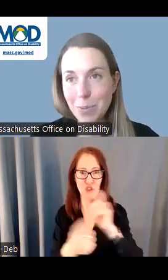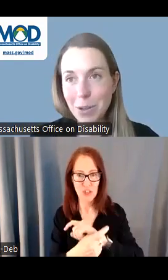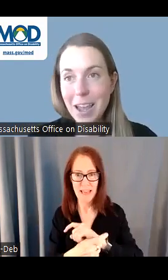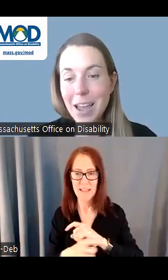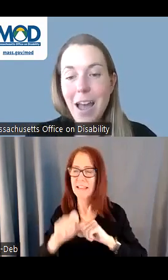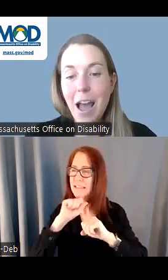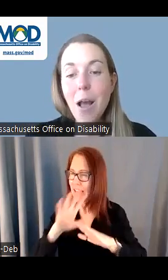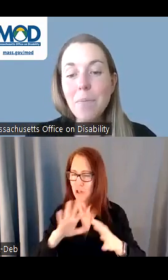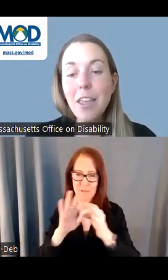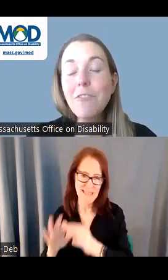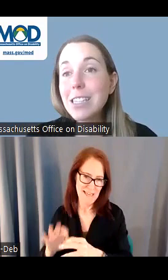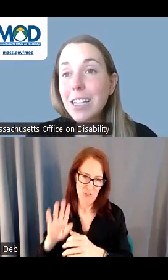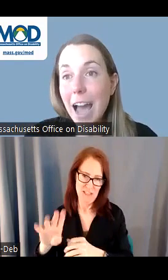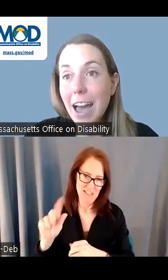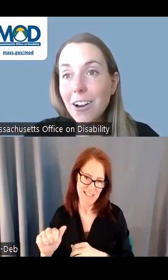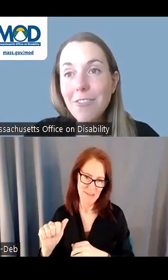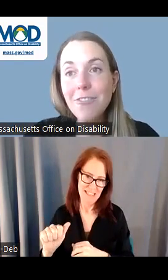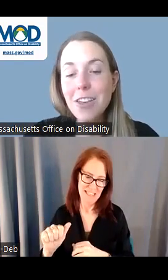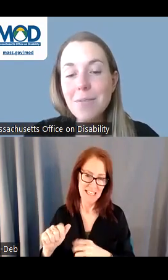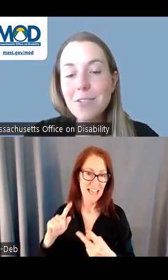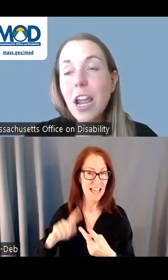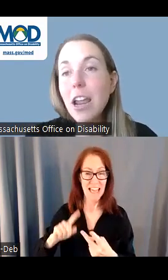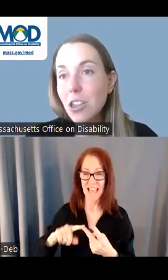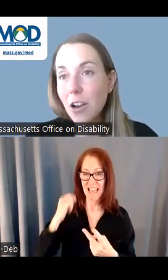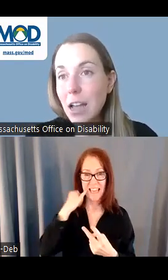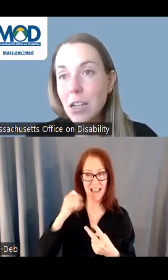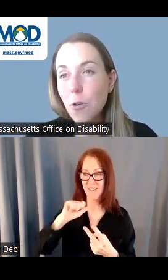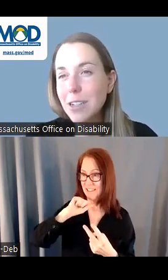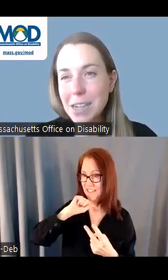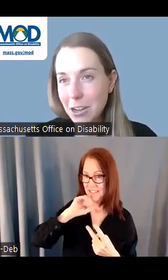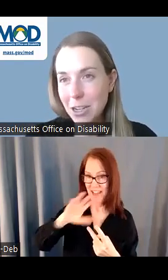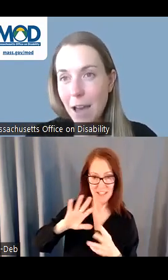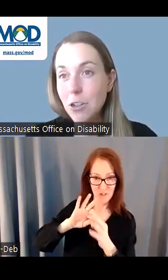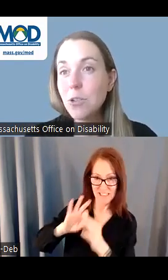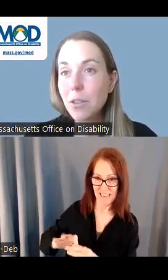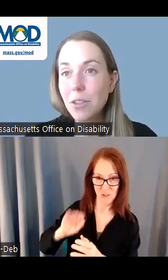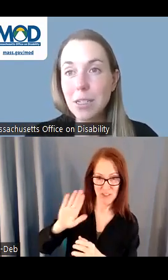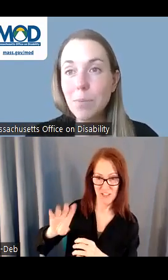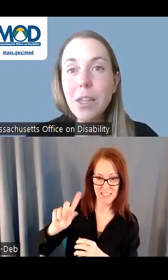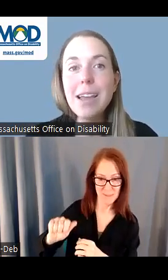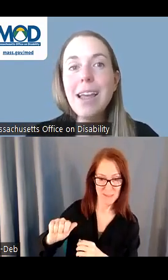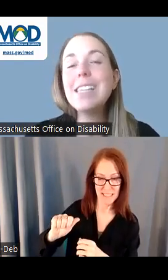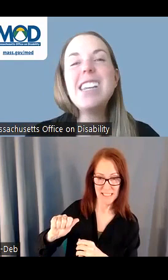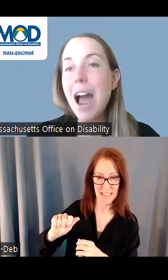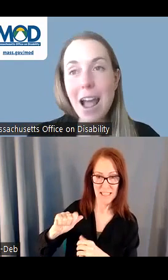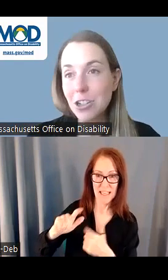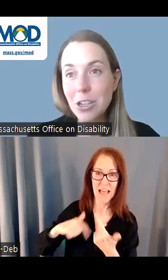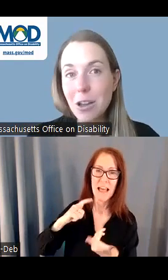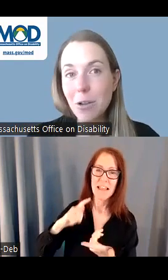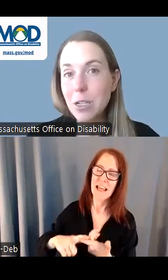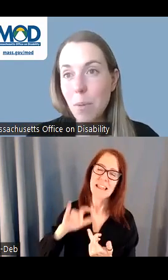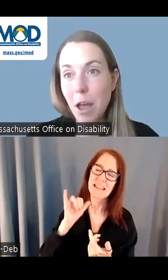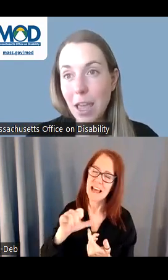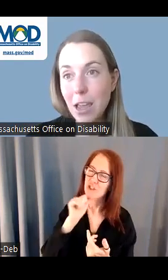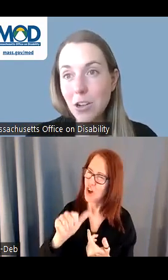their disability? If it's the latter, if the change that they're asking for doesn't actually have to do with their disability, it's not actually